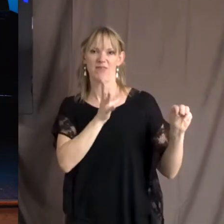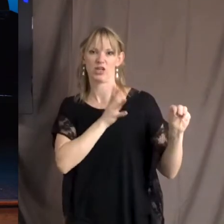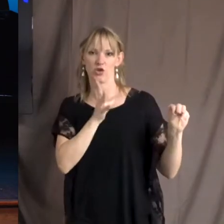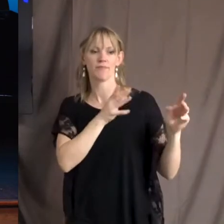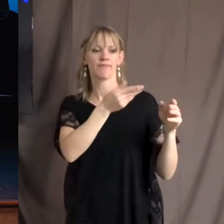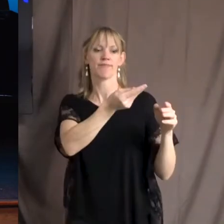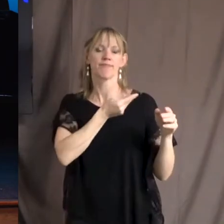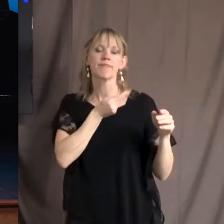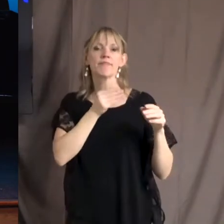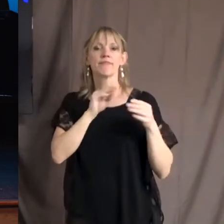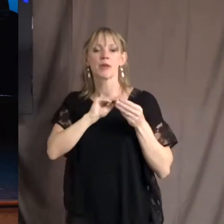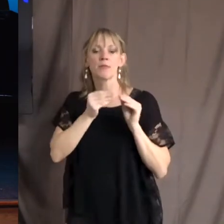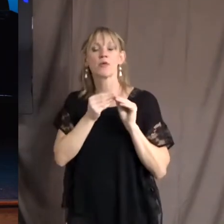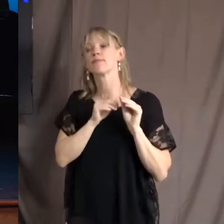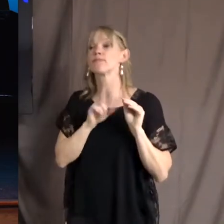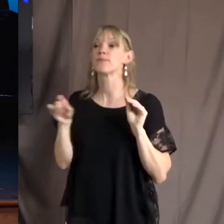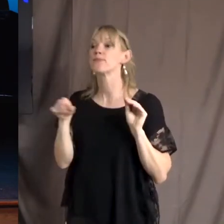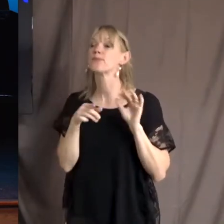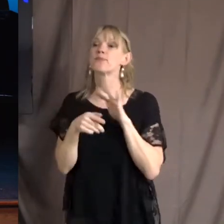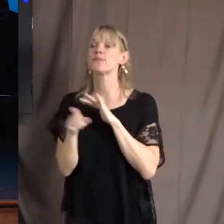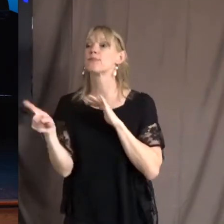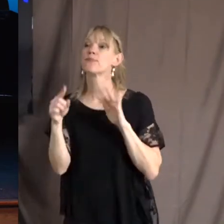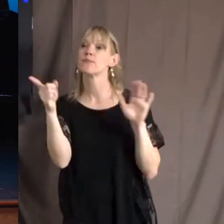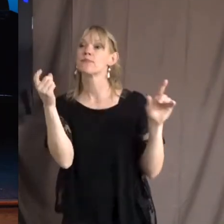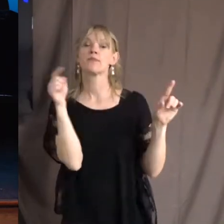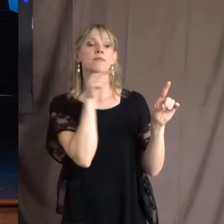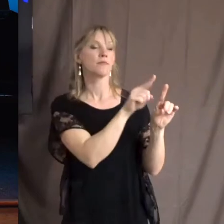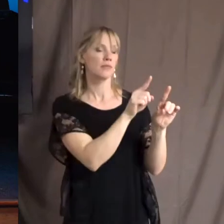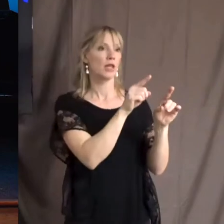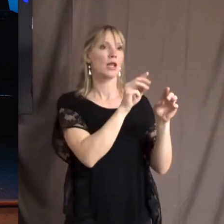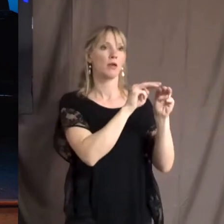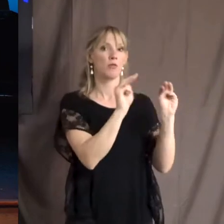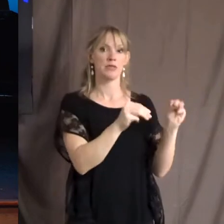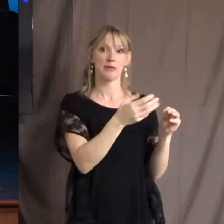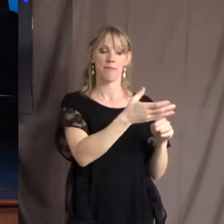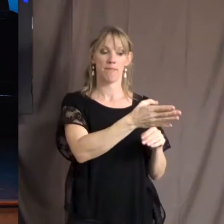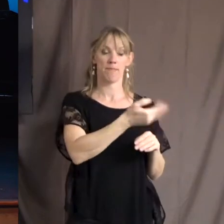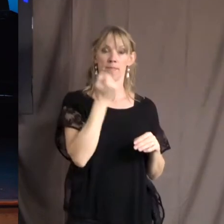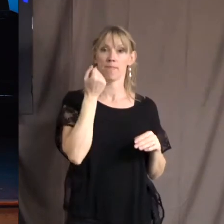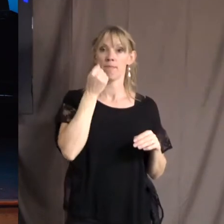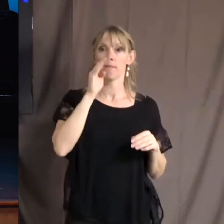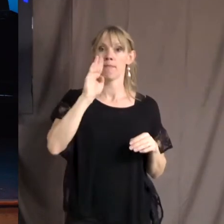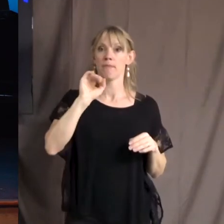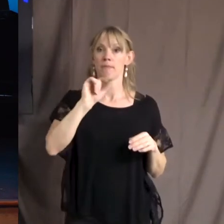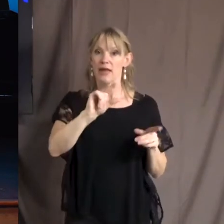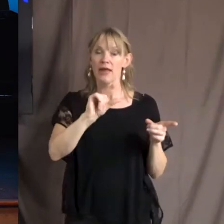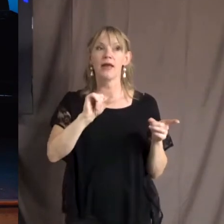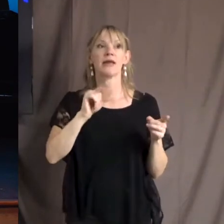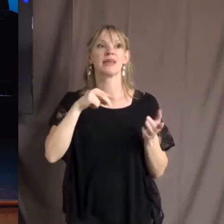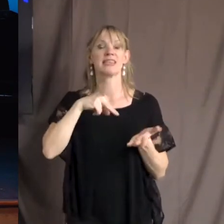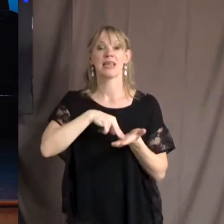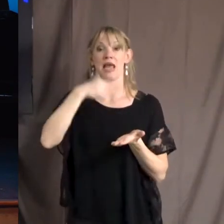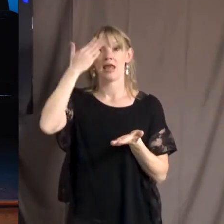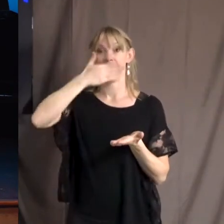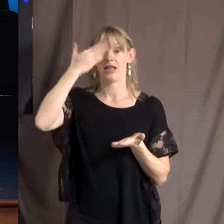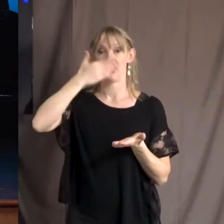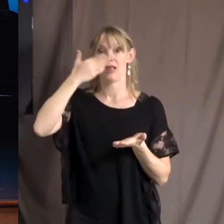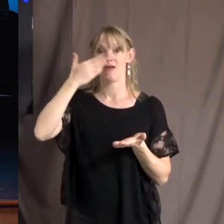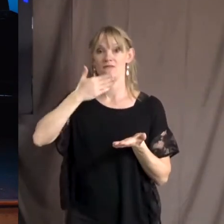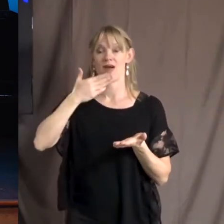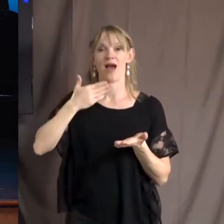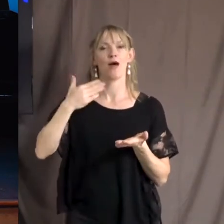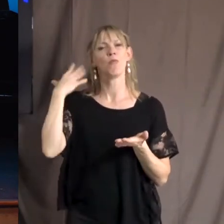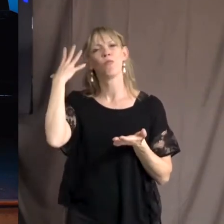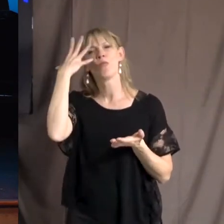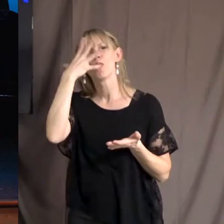and we went through the museum, and we came back and got our bags, and we walked out of the museum, and we're standing in front of the museum on one of those iconic